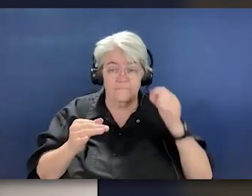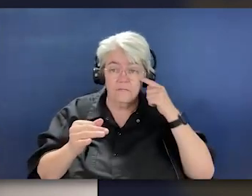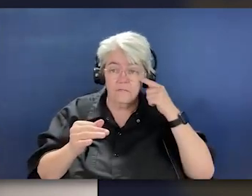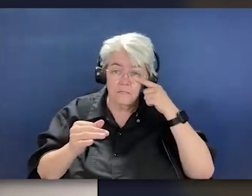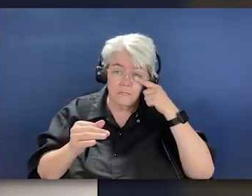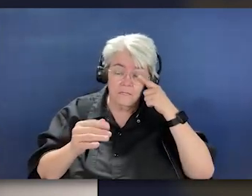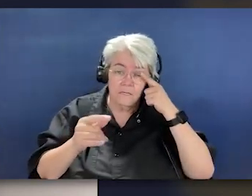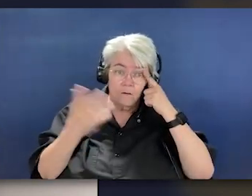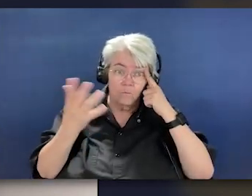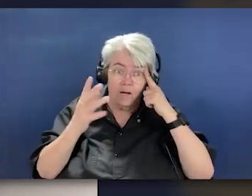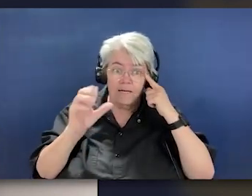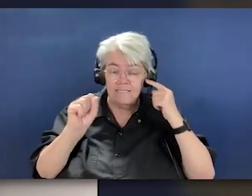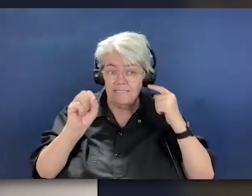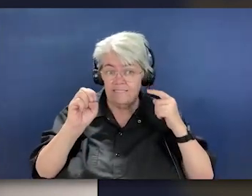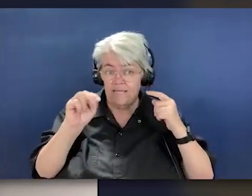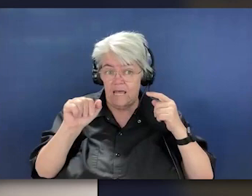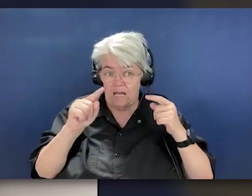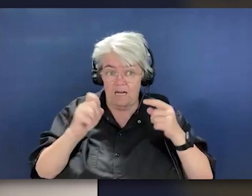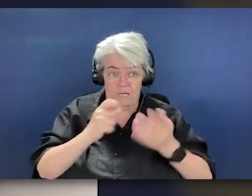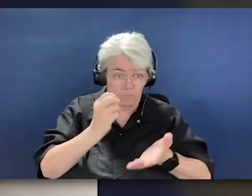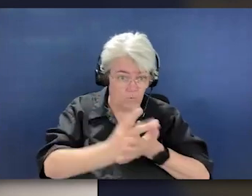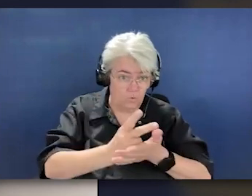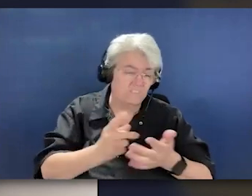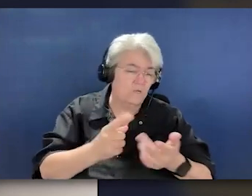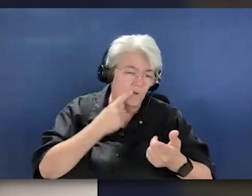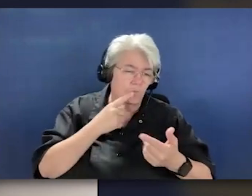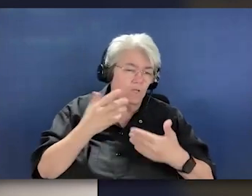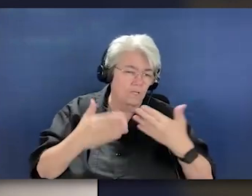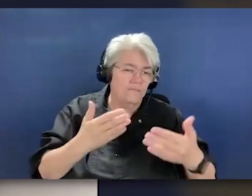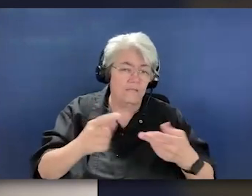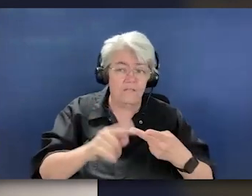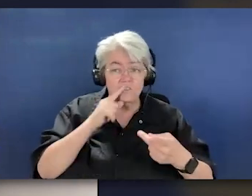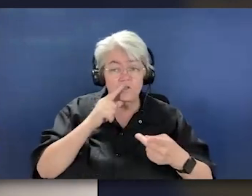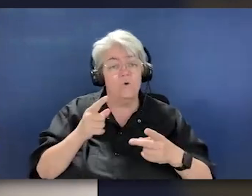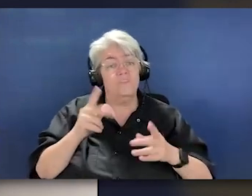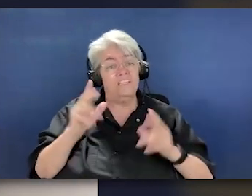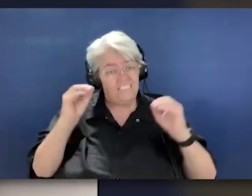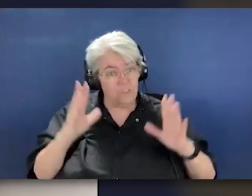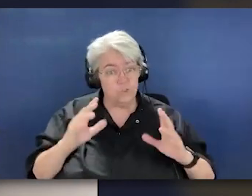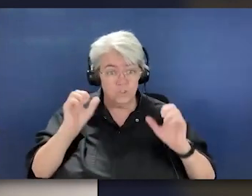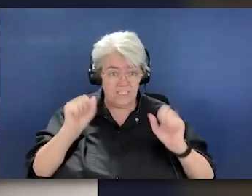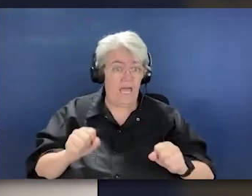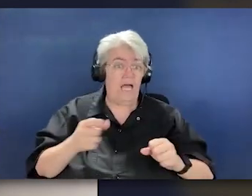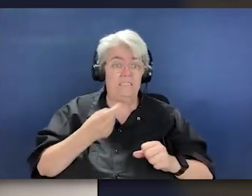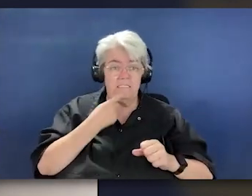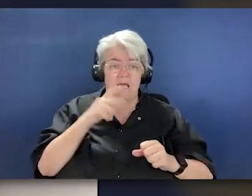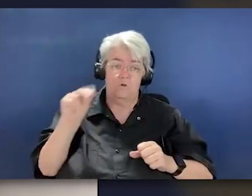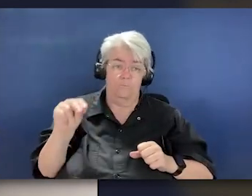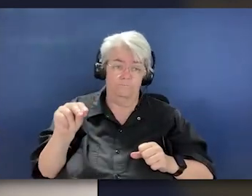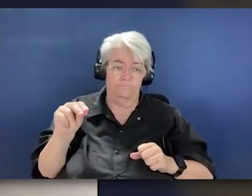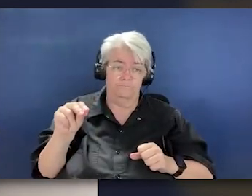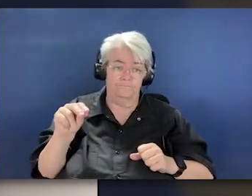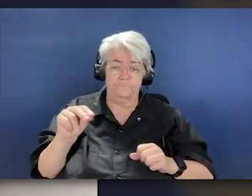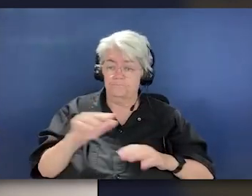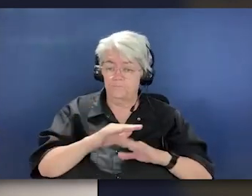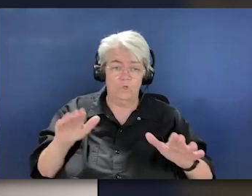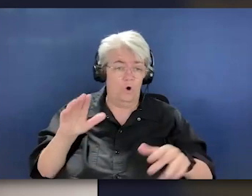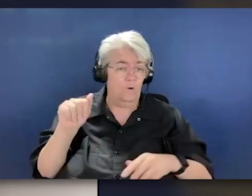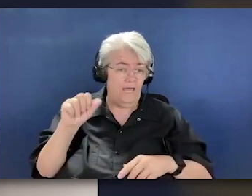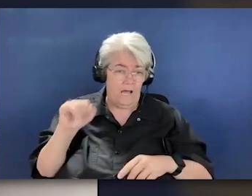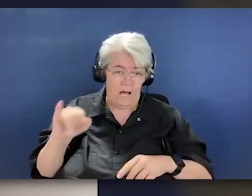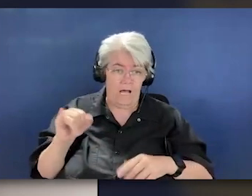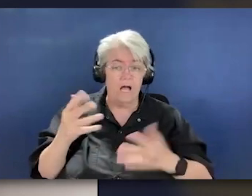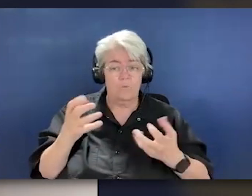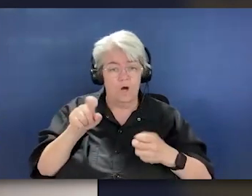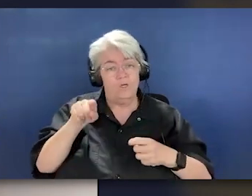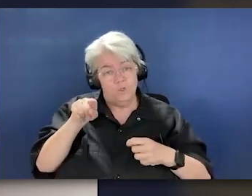Senate approves, then that will kind of be the approach. So individual instructors will still be able to prohibit the use of it if they want to for particular